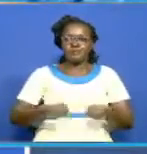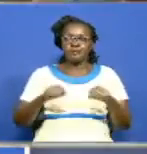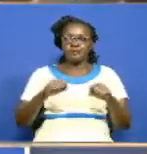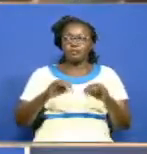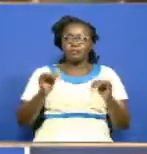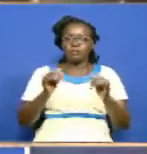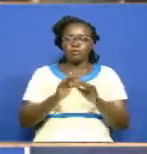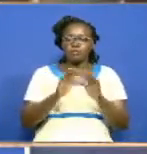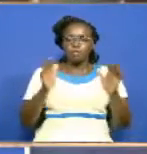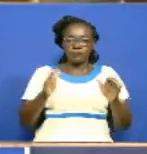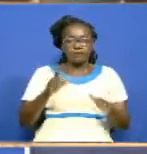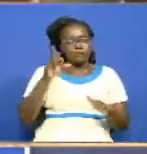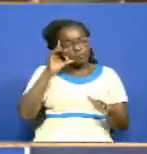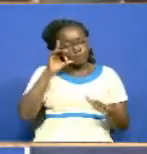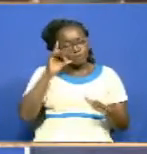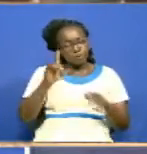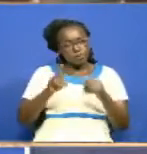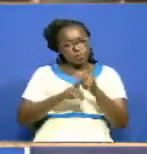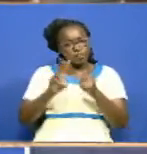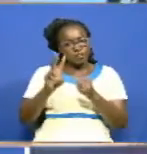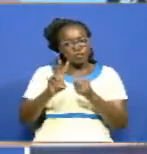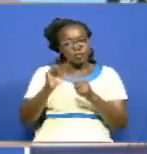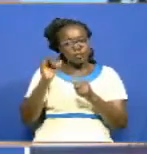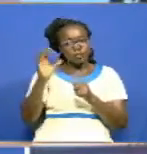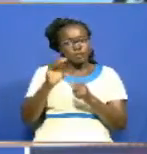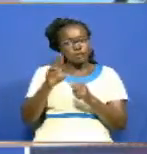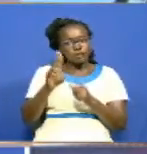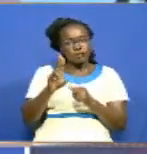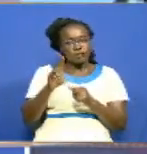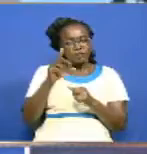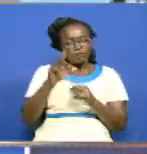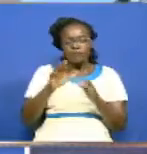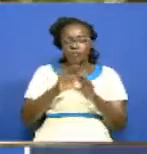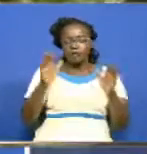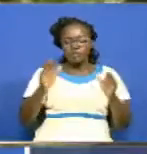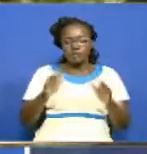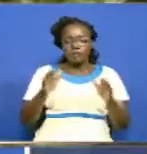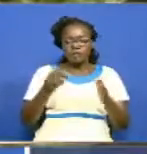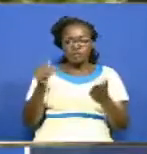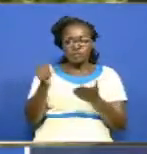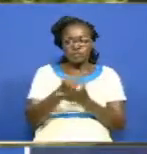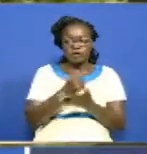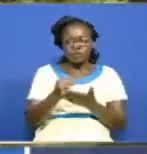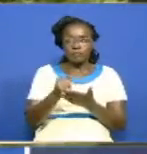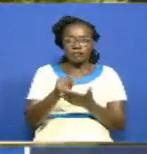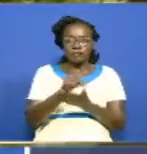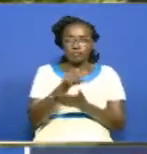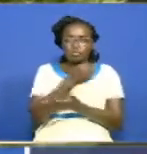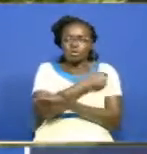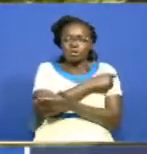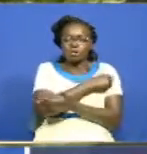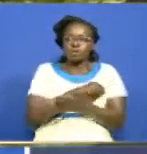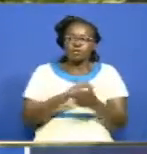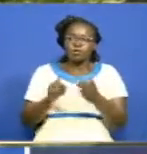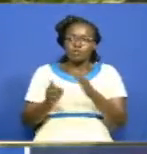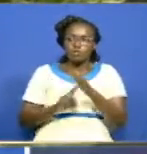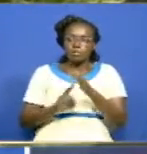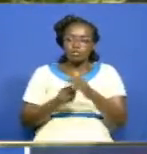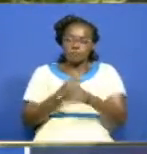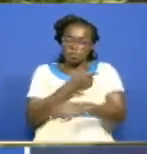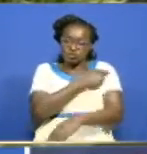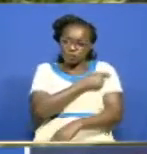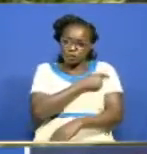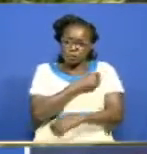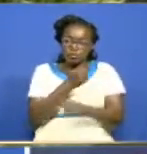the new beds will sum to 62 the ICU bed capacity of the referral facility. With the vaccination exercise for frontline workers